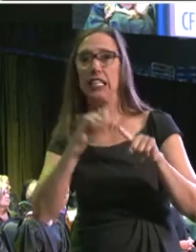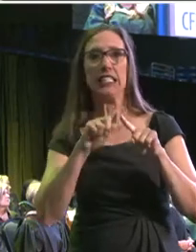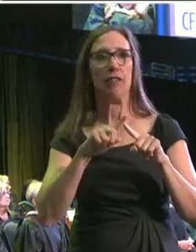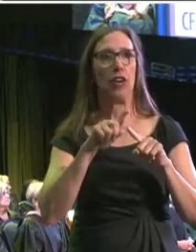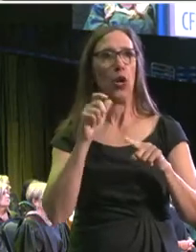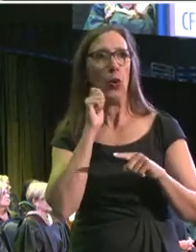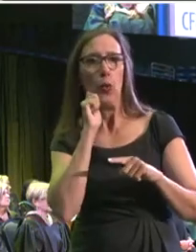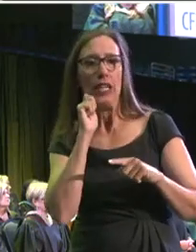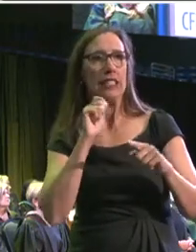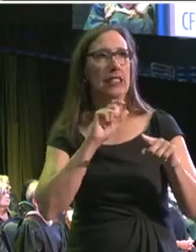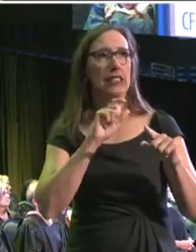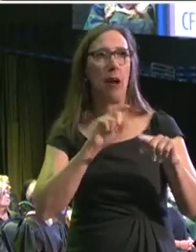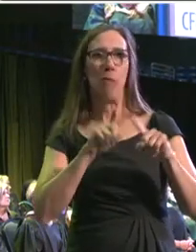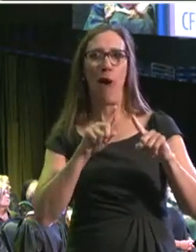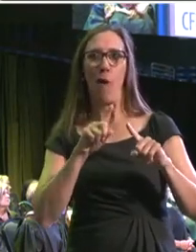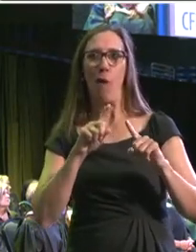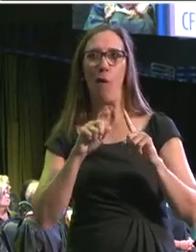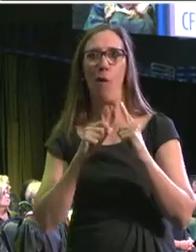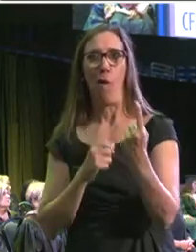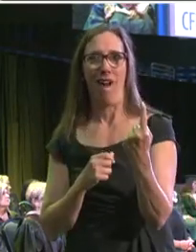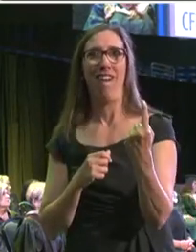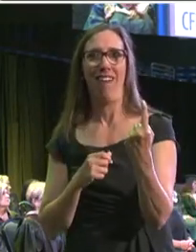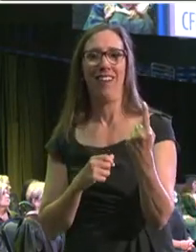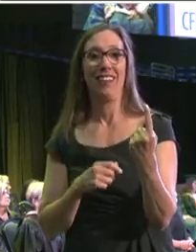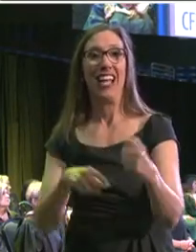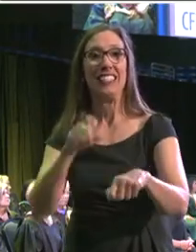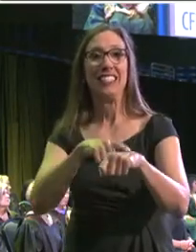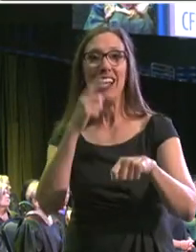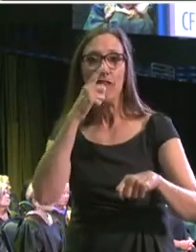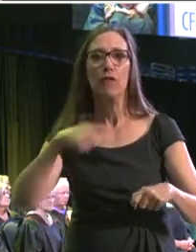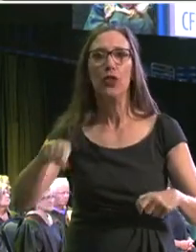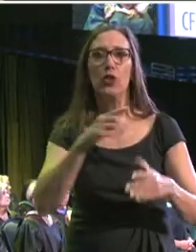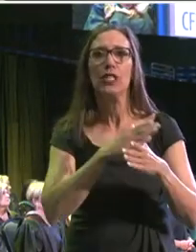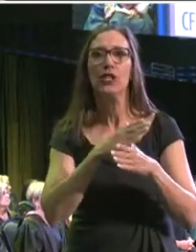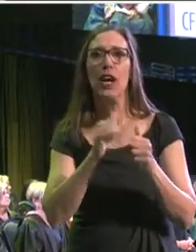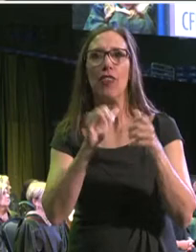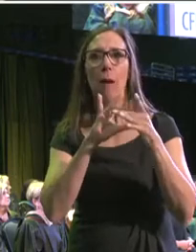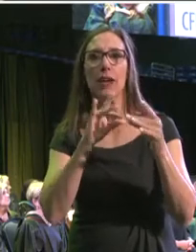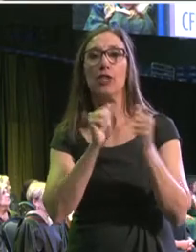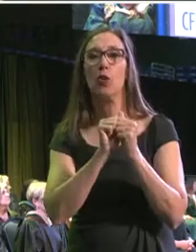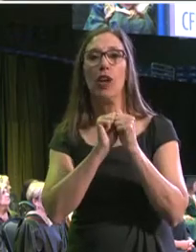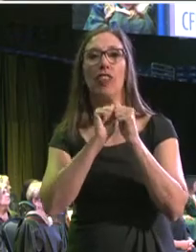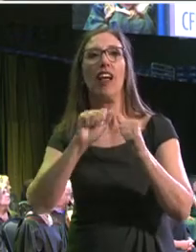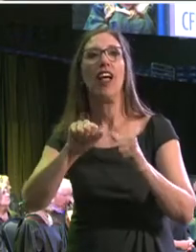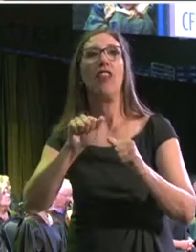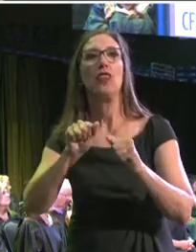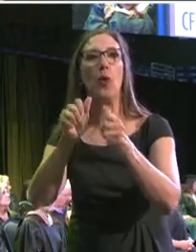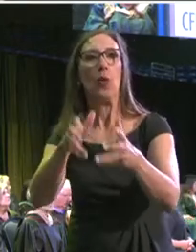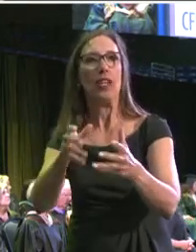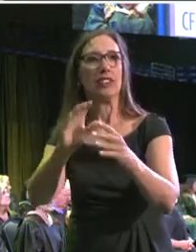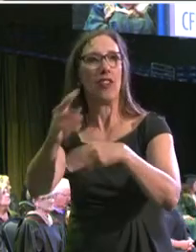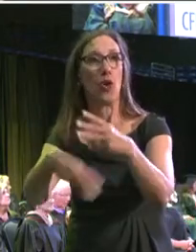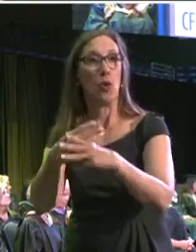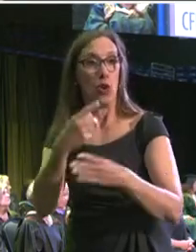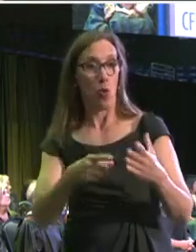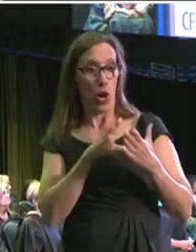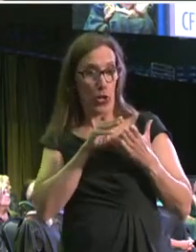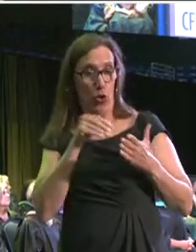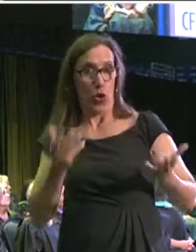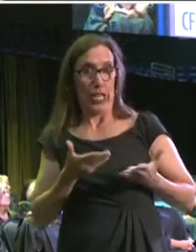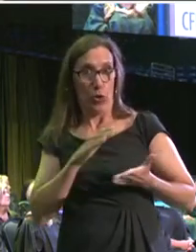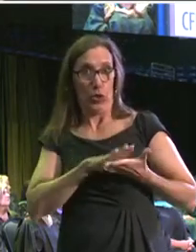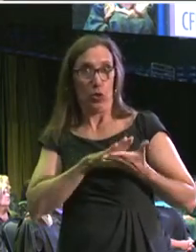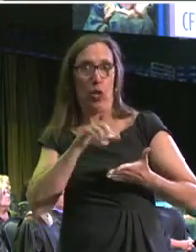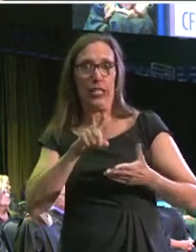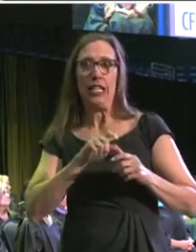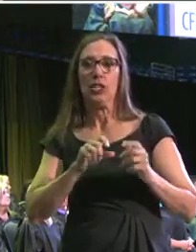different races, yet we are one. It is time for you to share that message with the rest of the world. What you learned at Falls needs